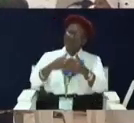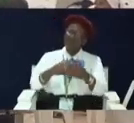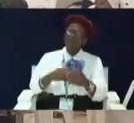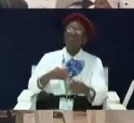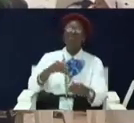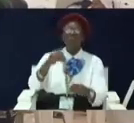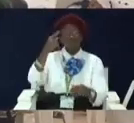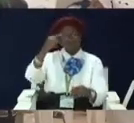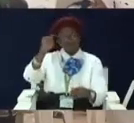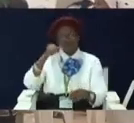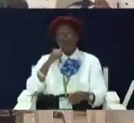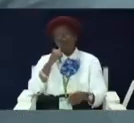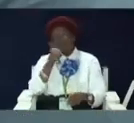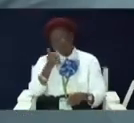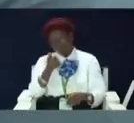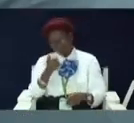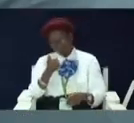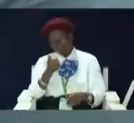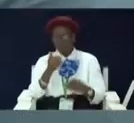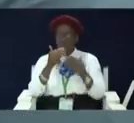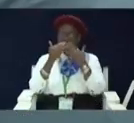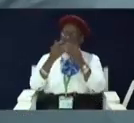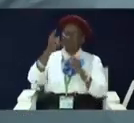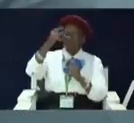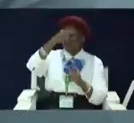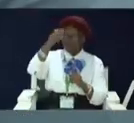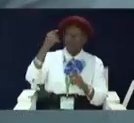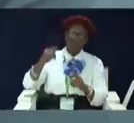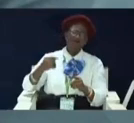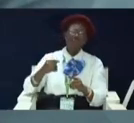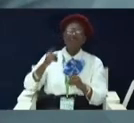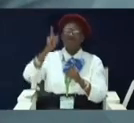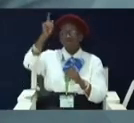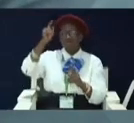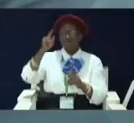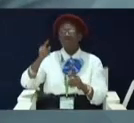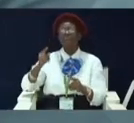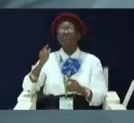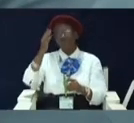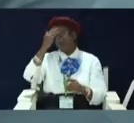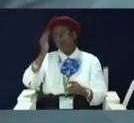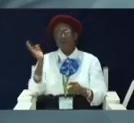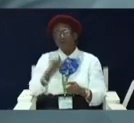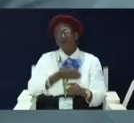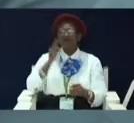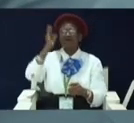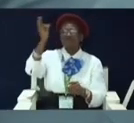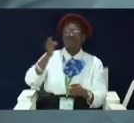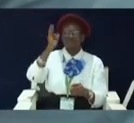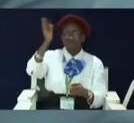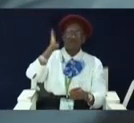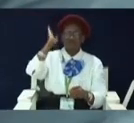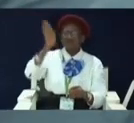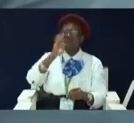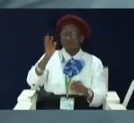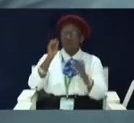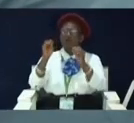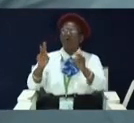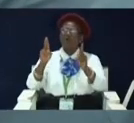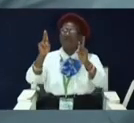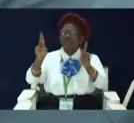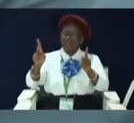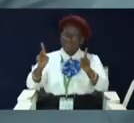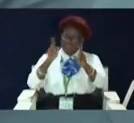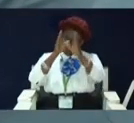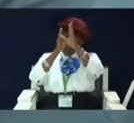tomorrow. Thank you because we know our future will be alright. Father,